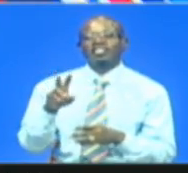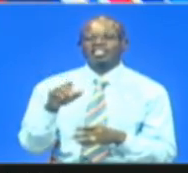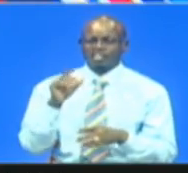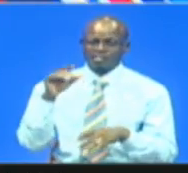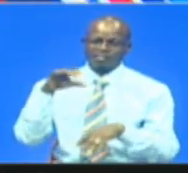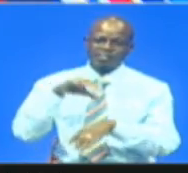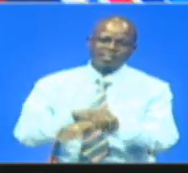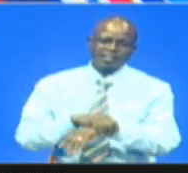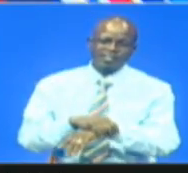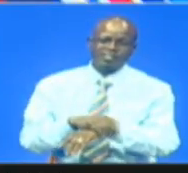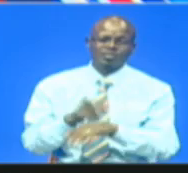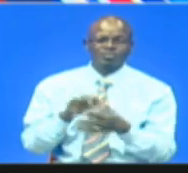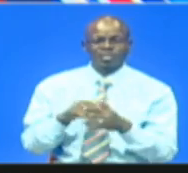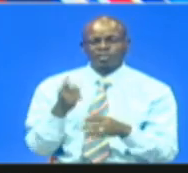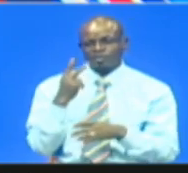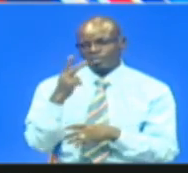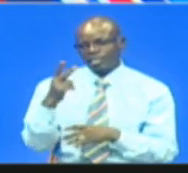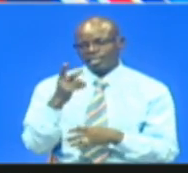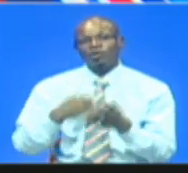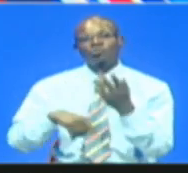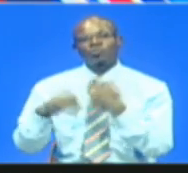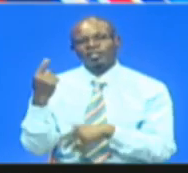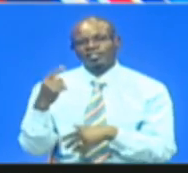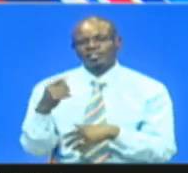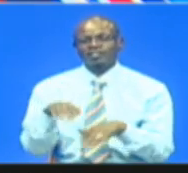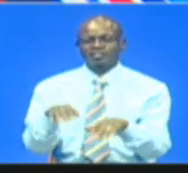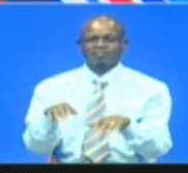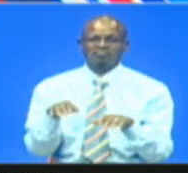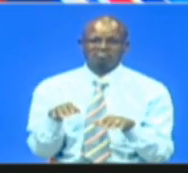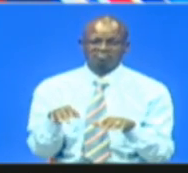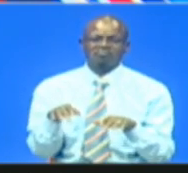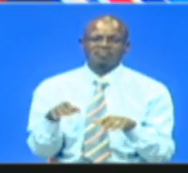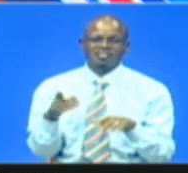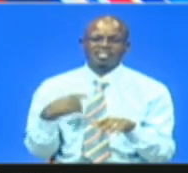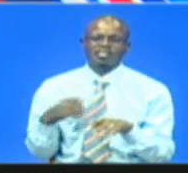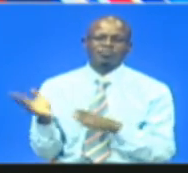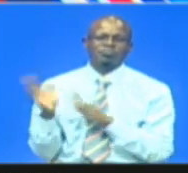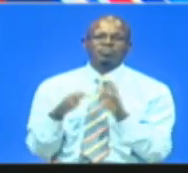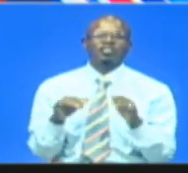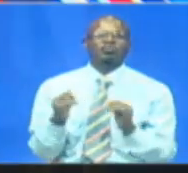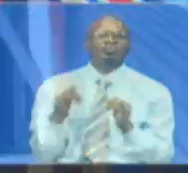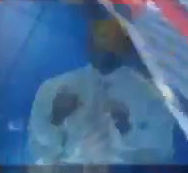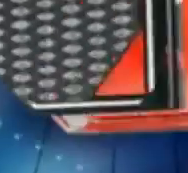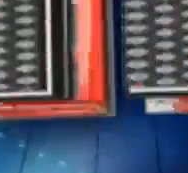is watch and win. Stay tuned. The sports news is coming up in a moment.